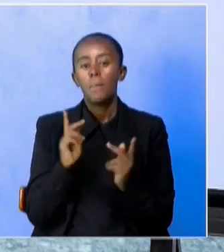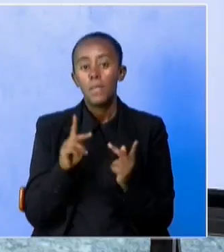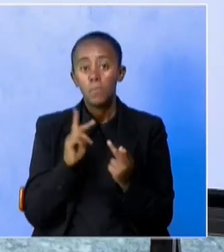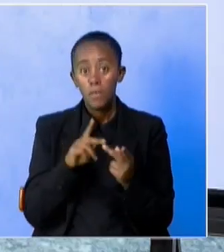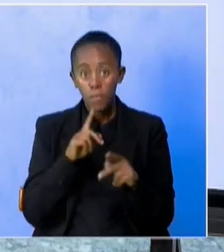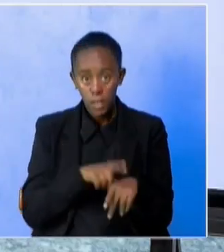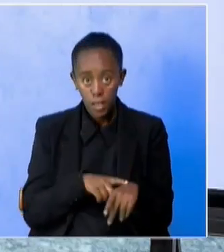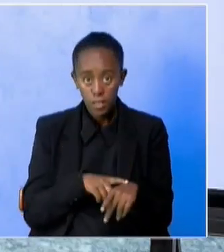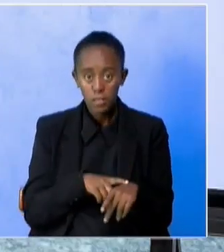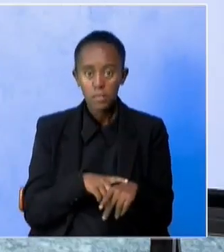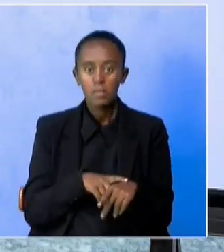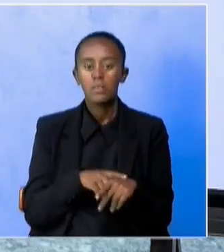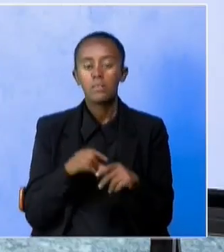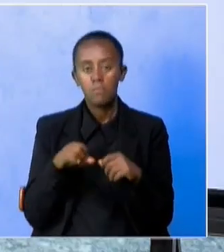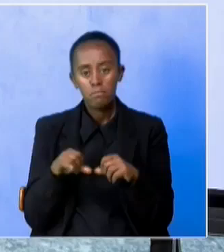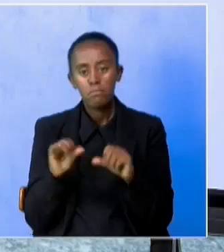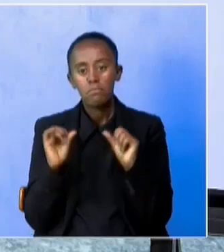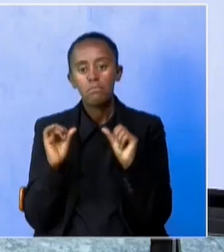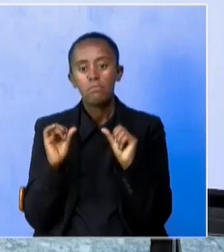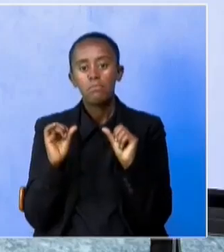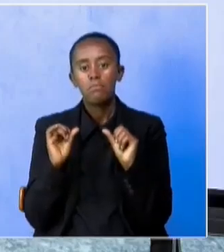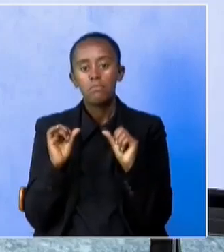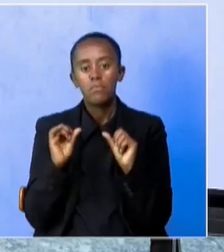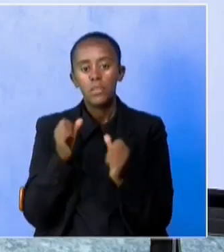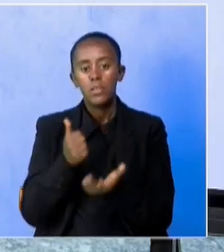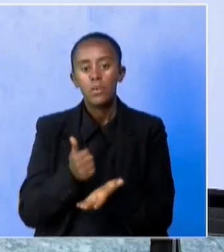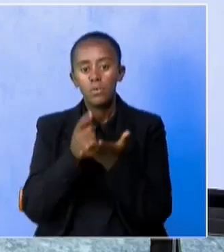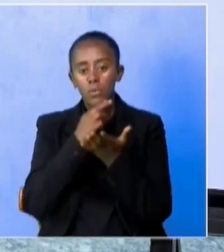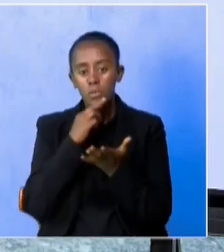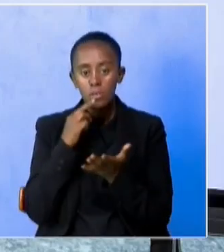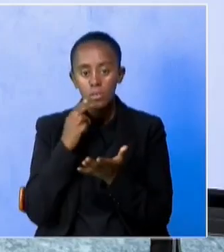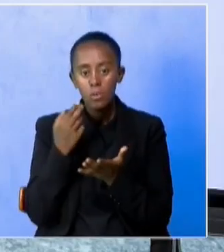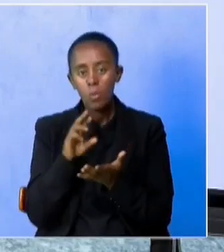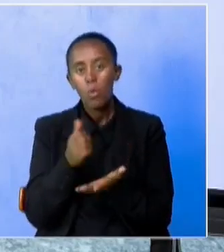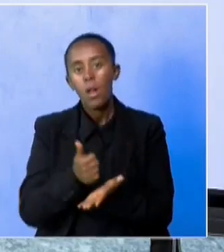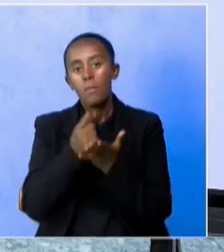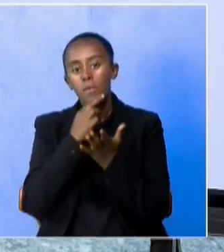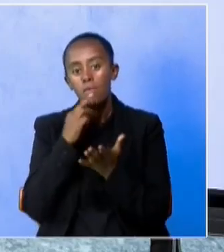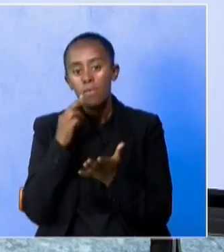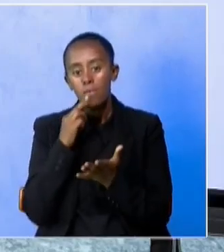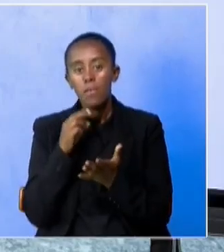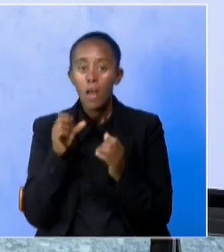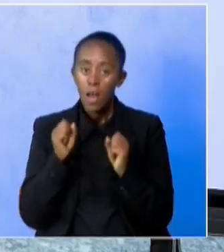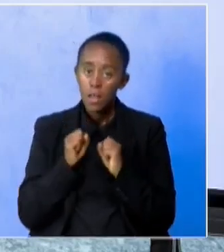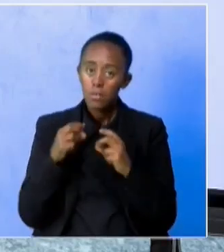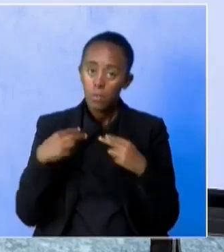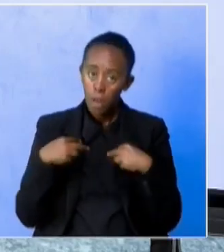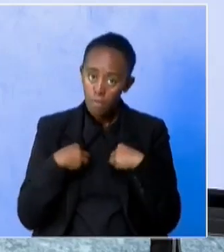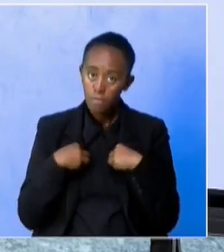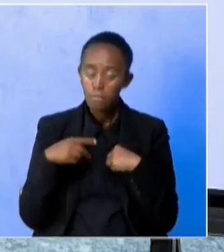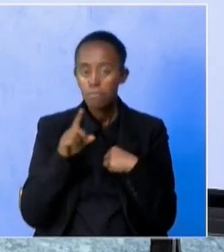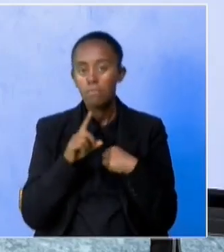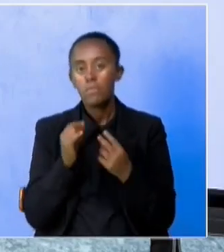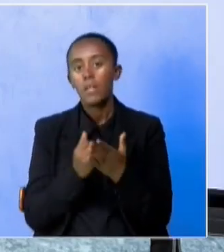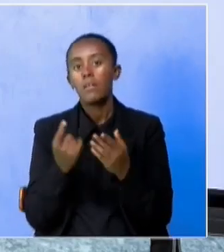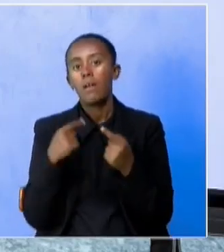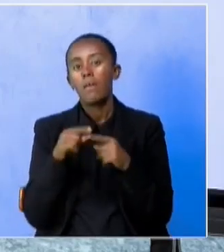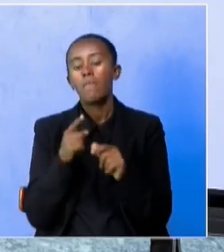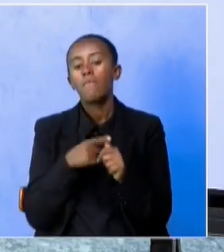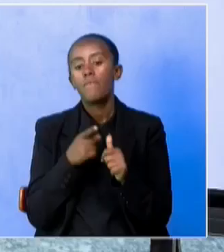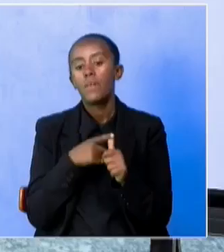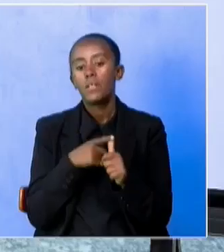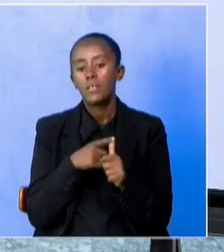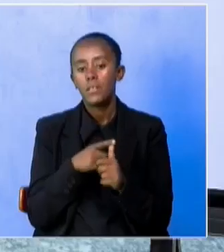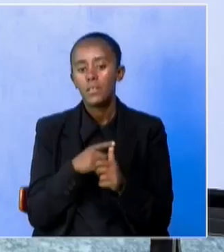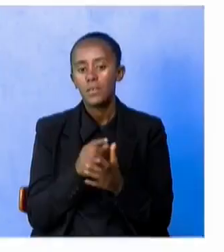the auxiliary verb or the helping verb have or has, it comes what? First. For example,